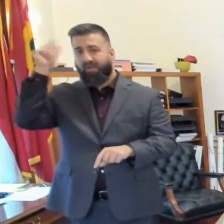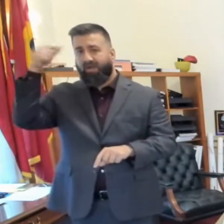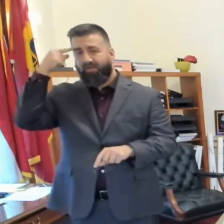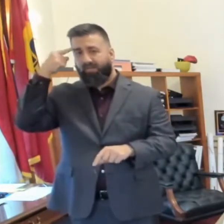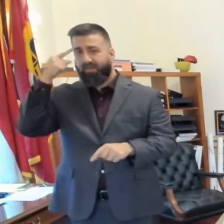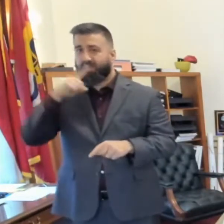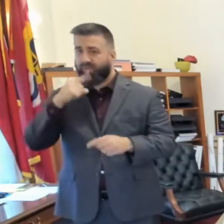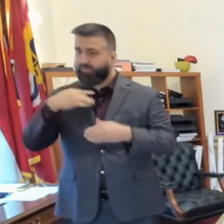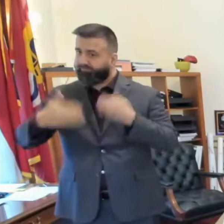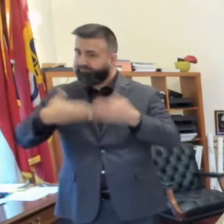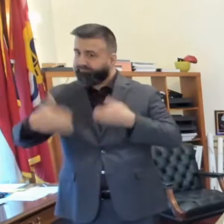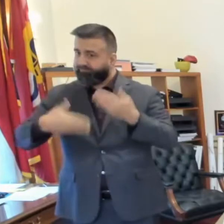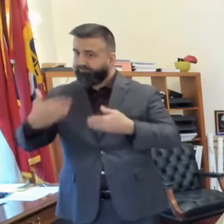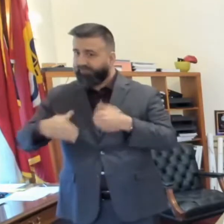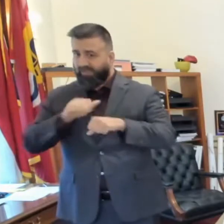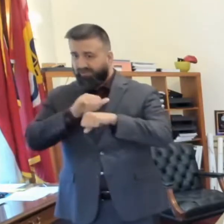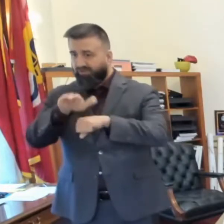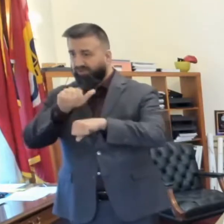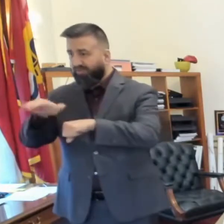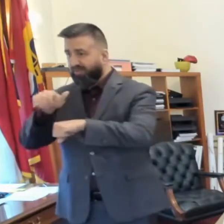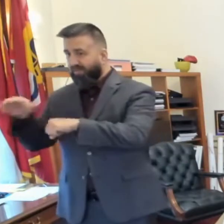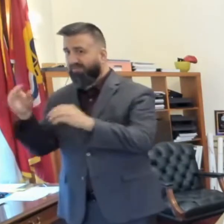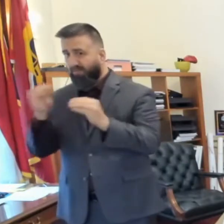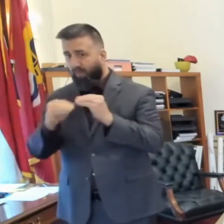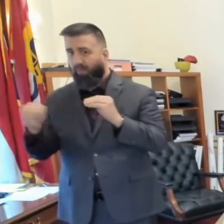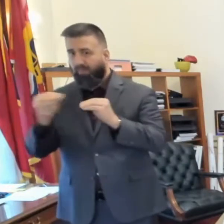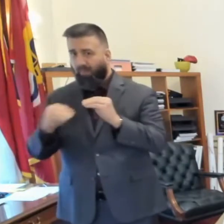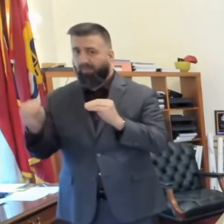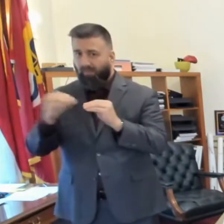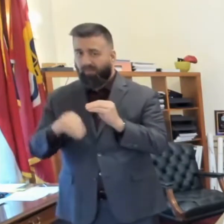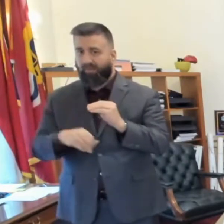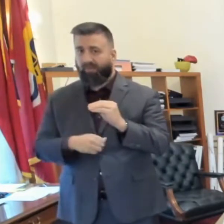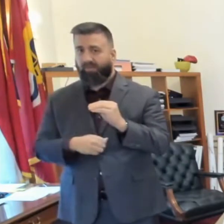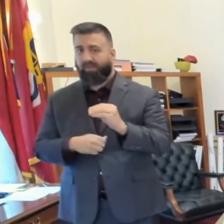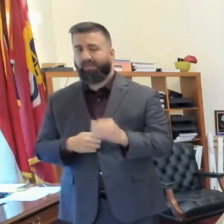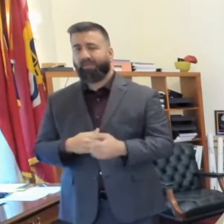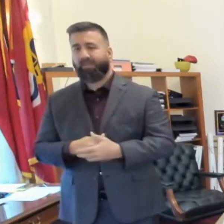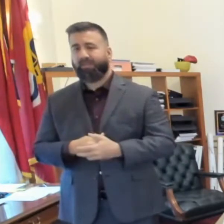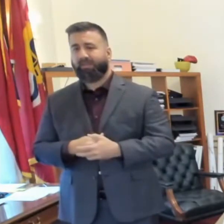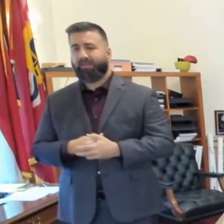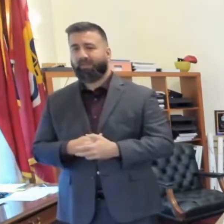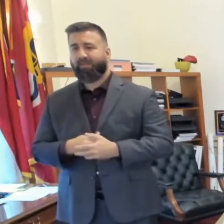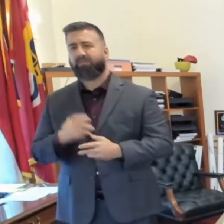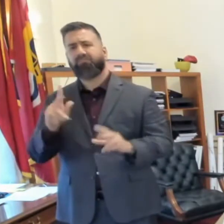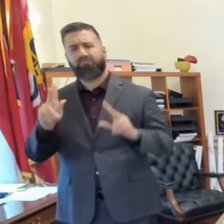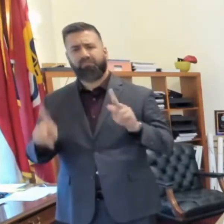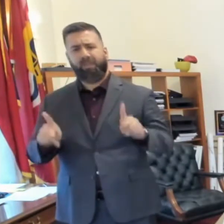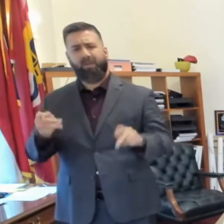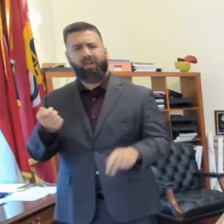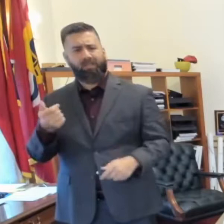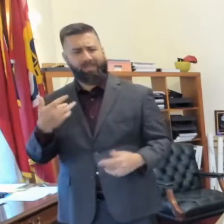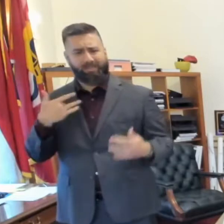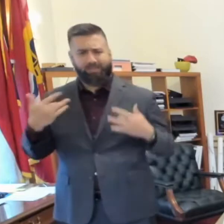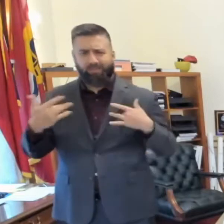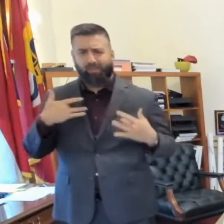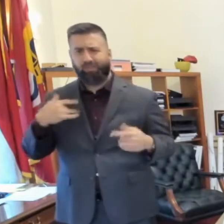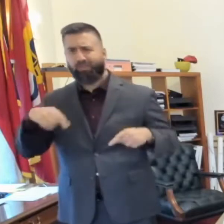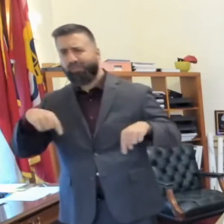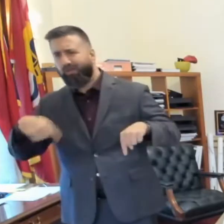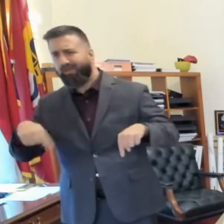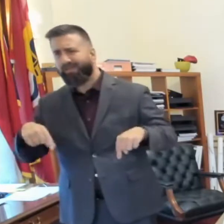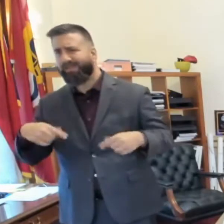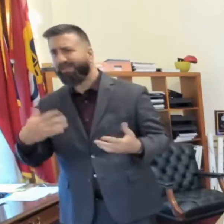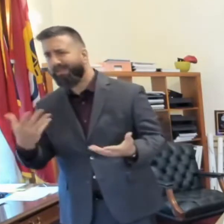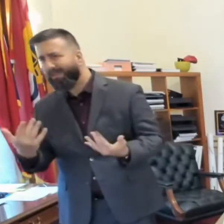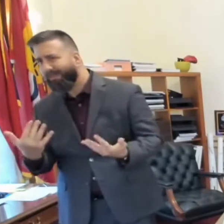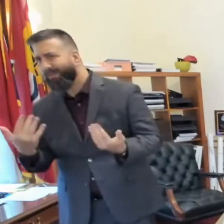up and shipping more and more. Everyone's a little concerned and nervous about that because we know it